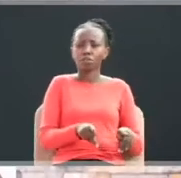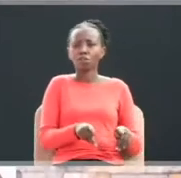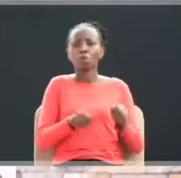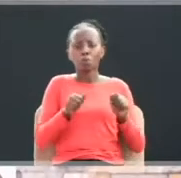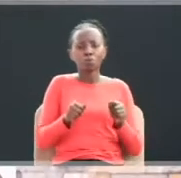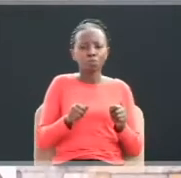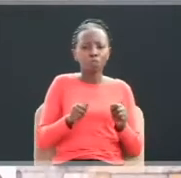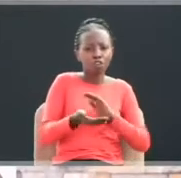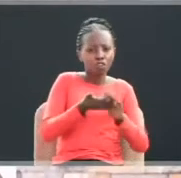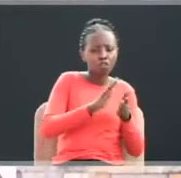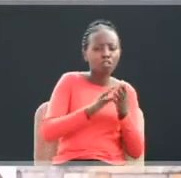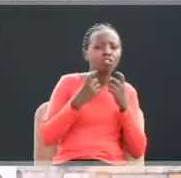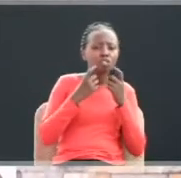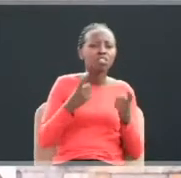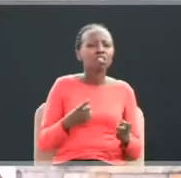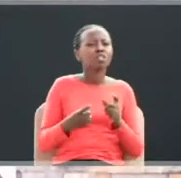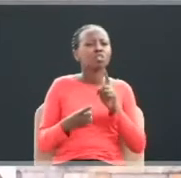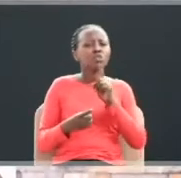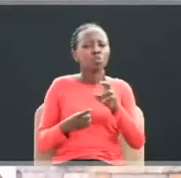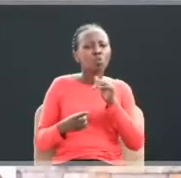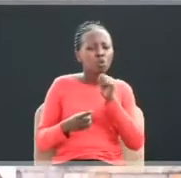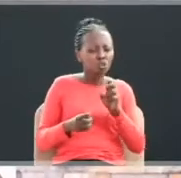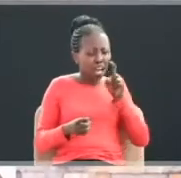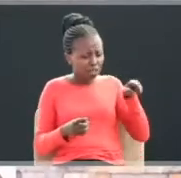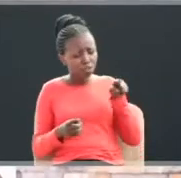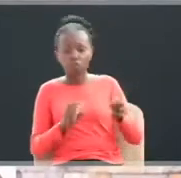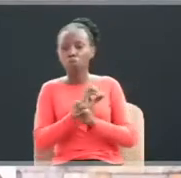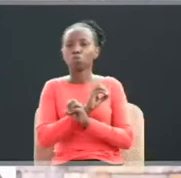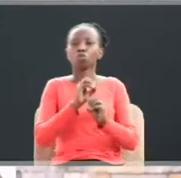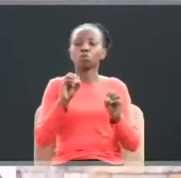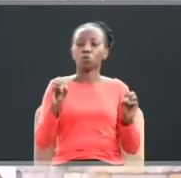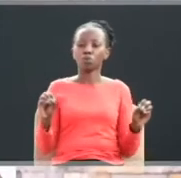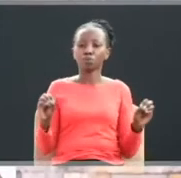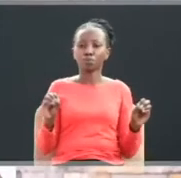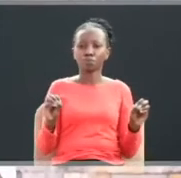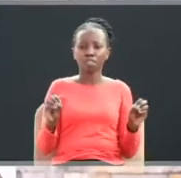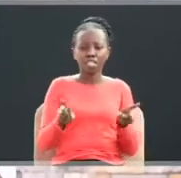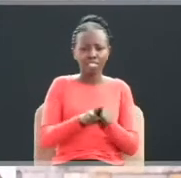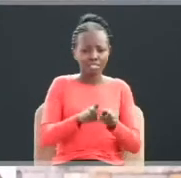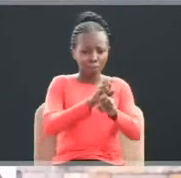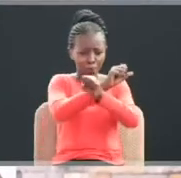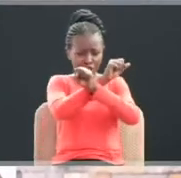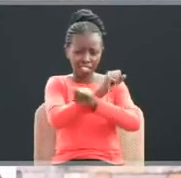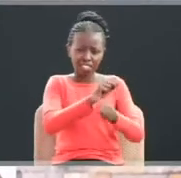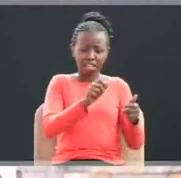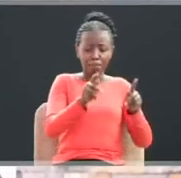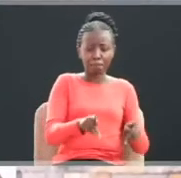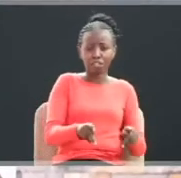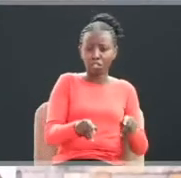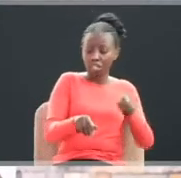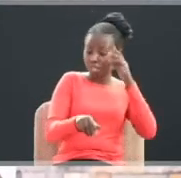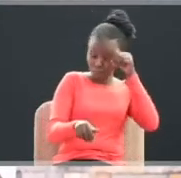not condemn you. I will cover you until you are recovered. I will protect you until you remember the story of this